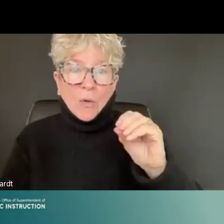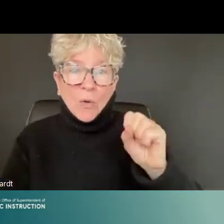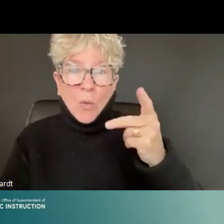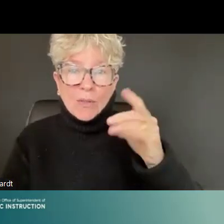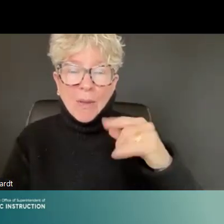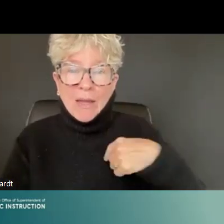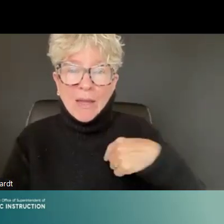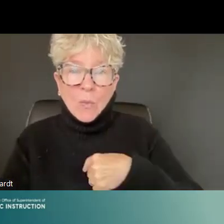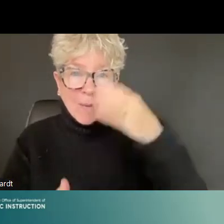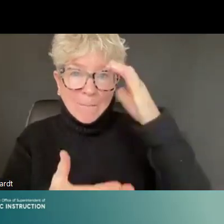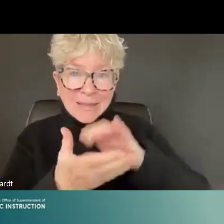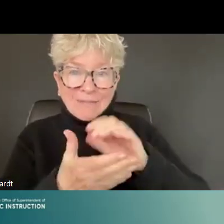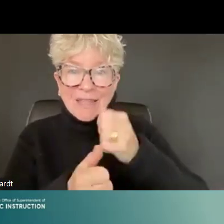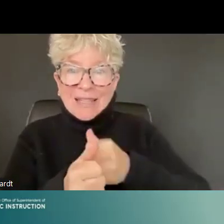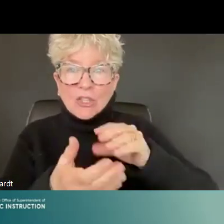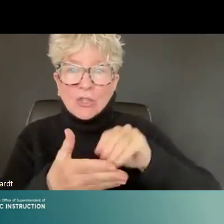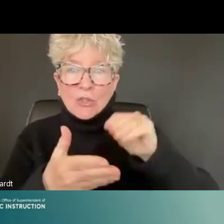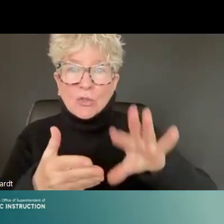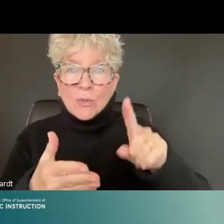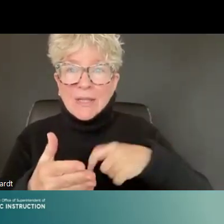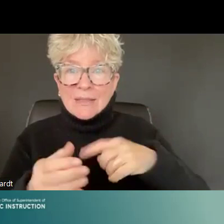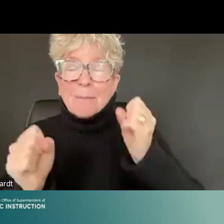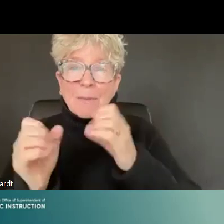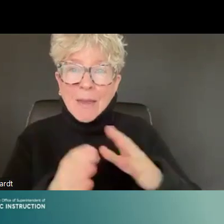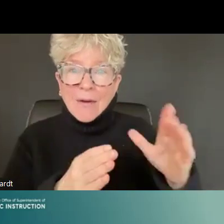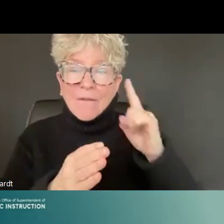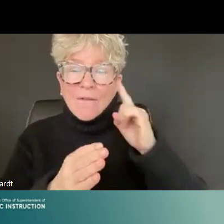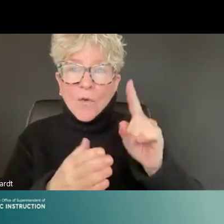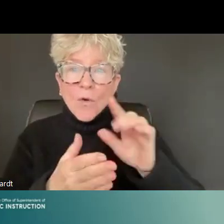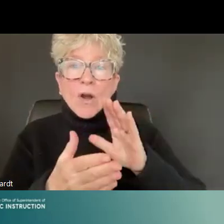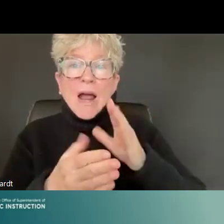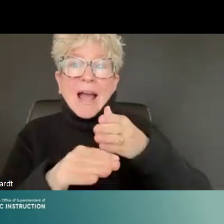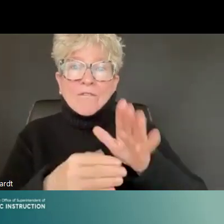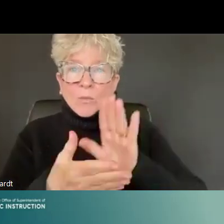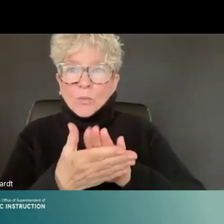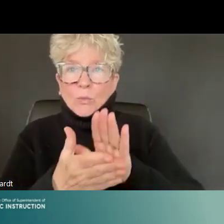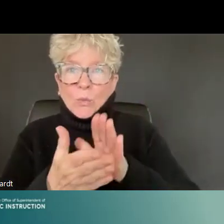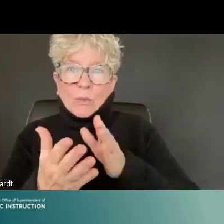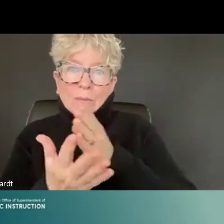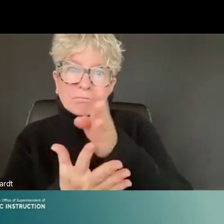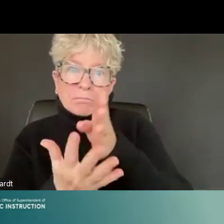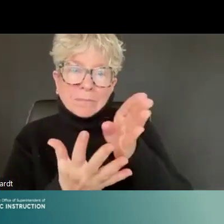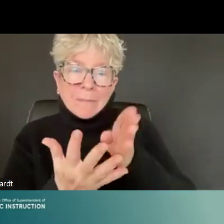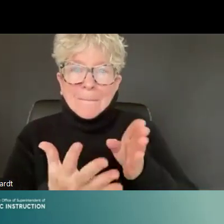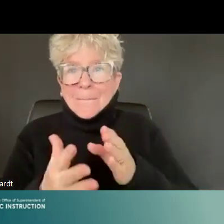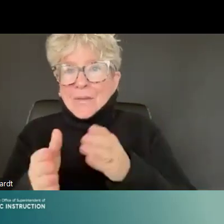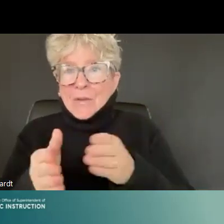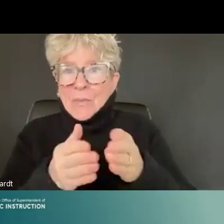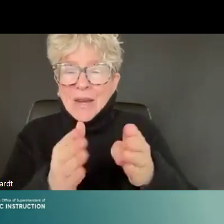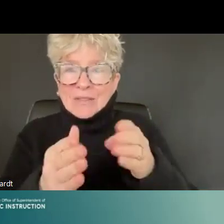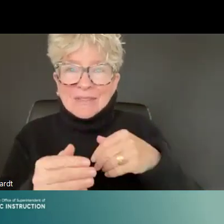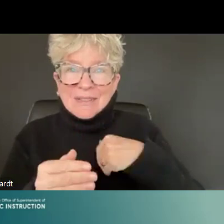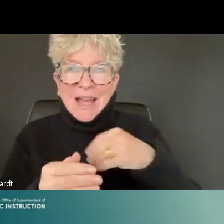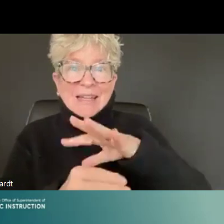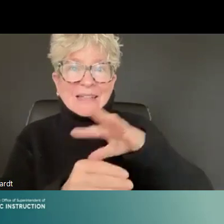that each student needs to be prepared for post-secondary pathways, careers, and civic